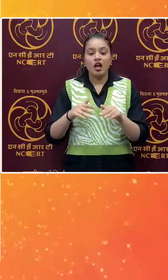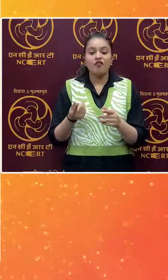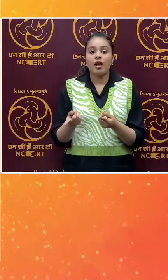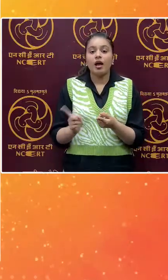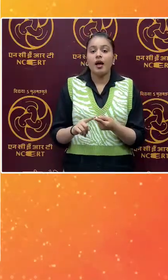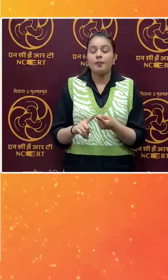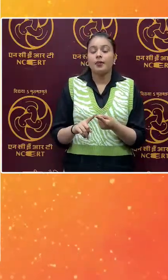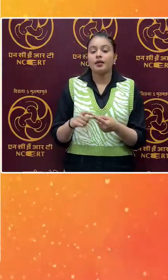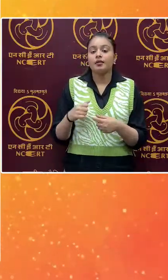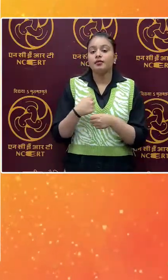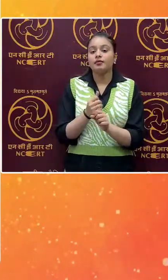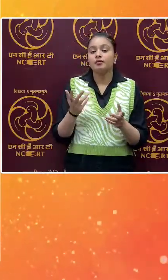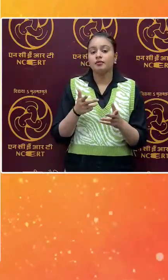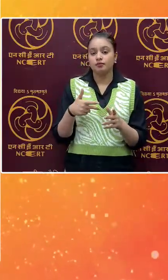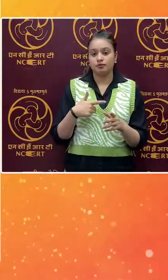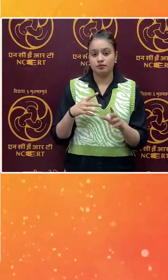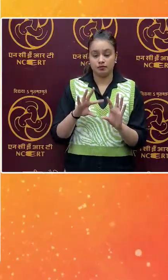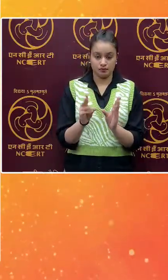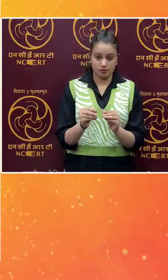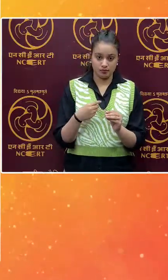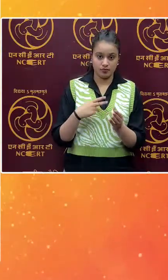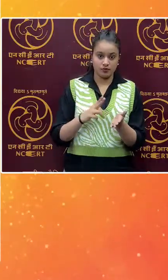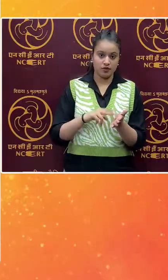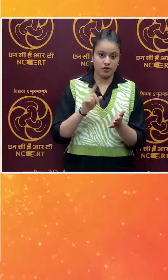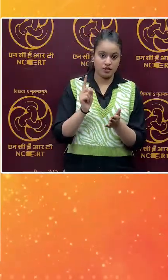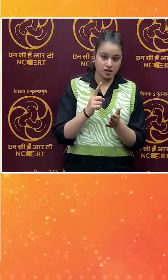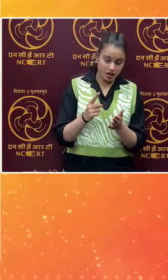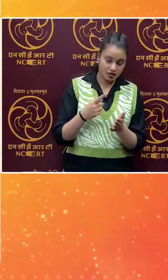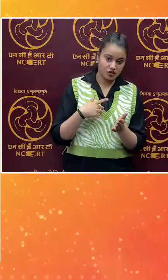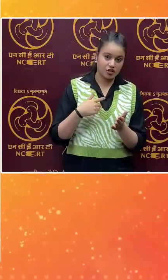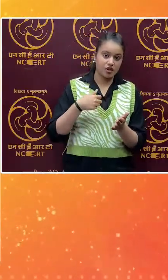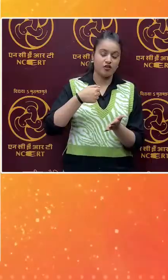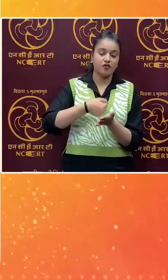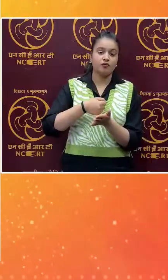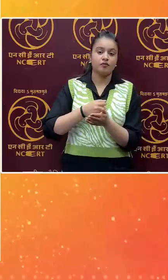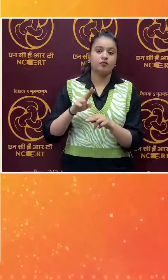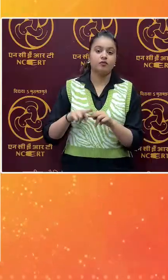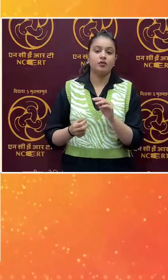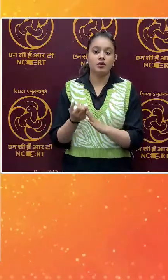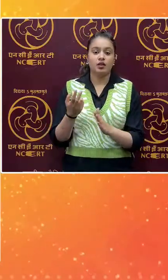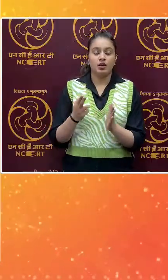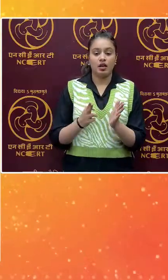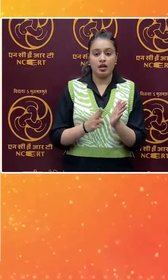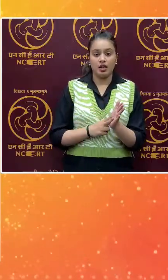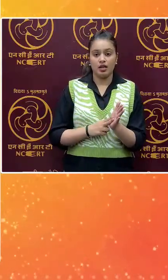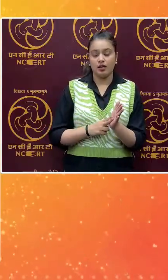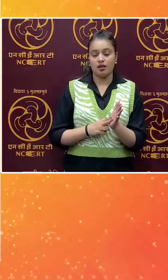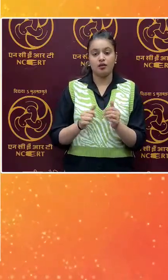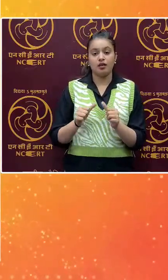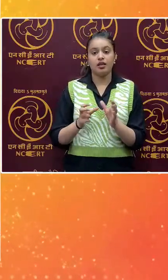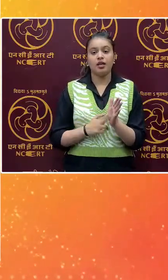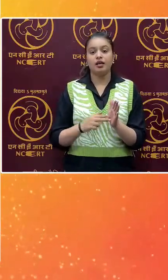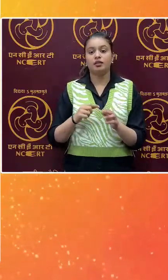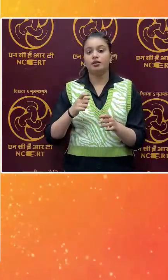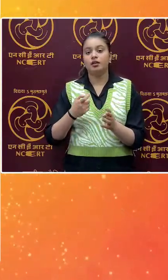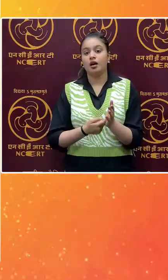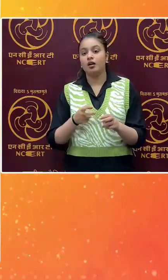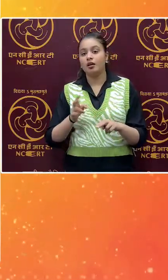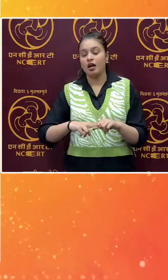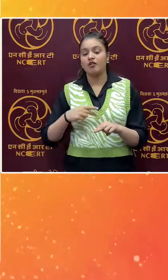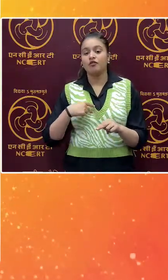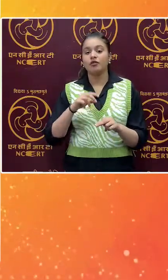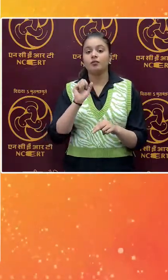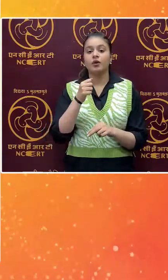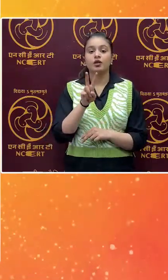form of an Anusandhan National Research Foundation, ANRF Act, 80 years later in